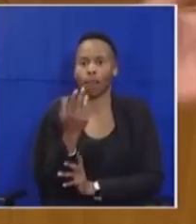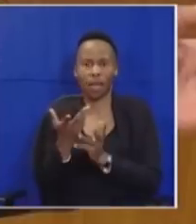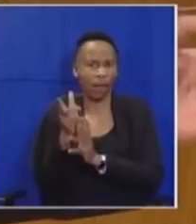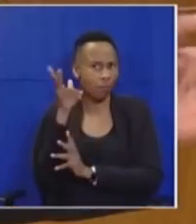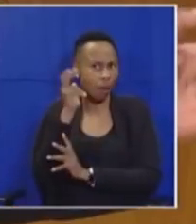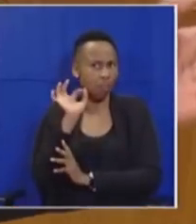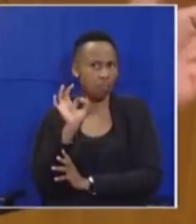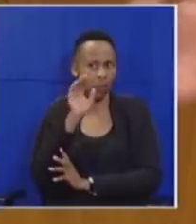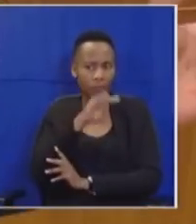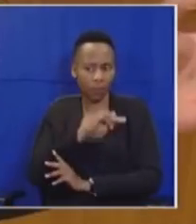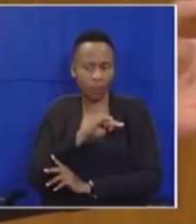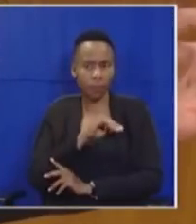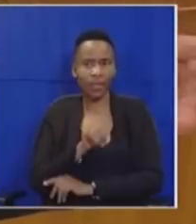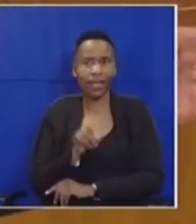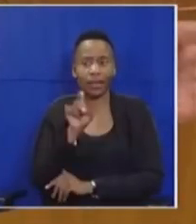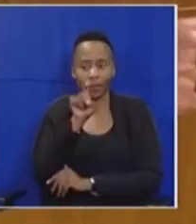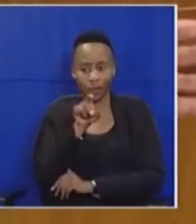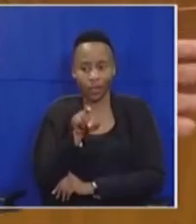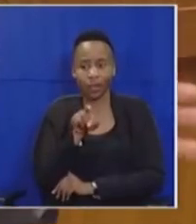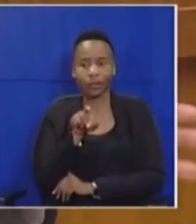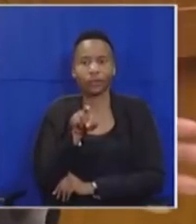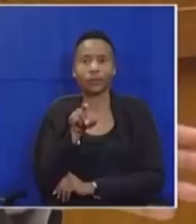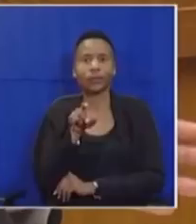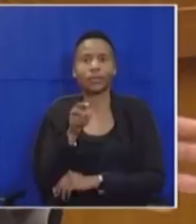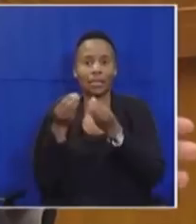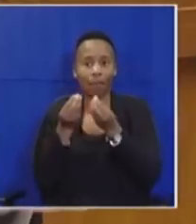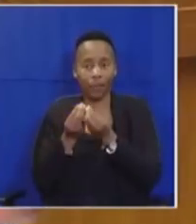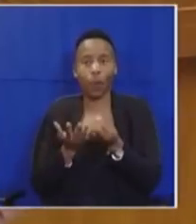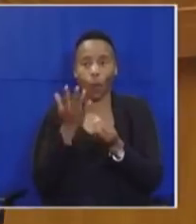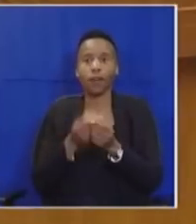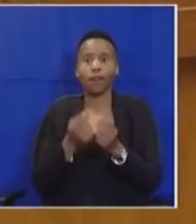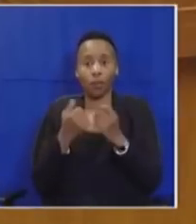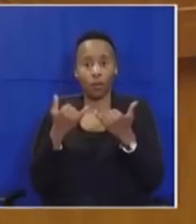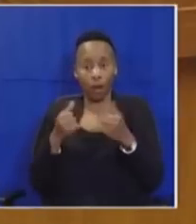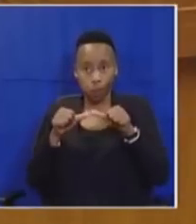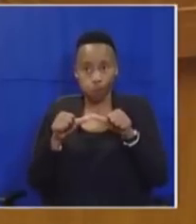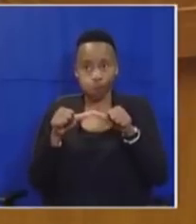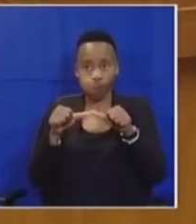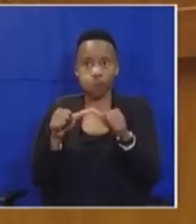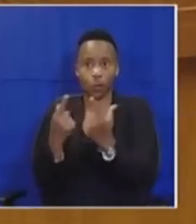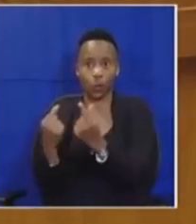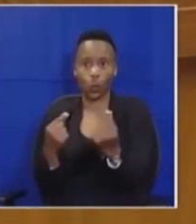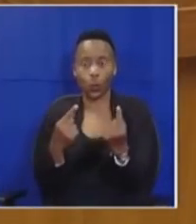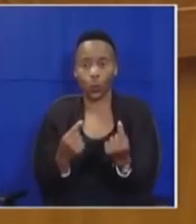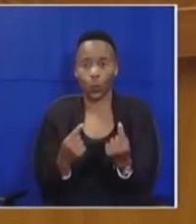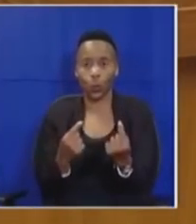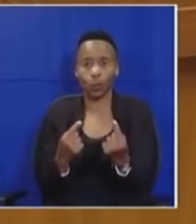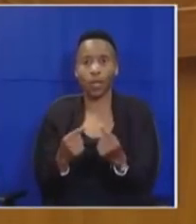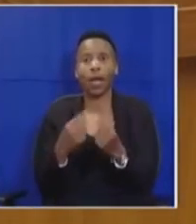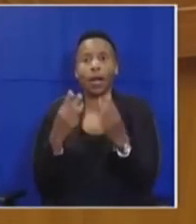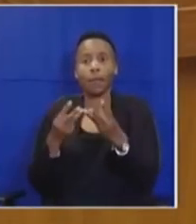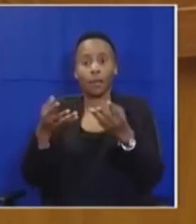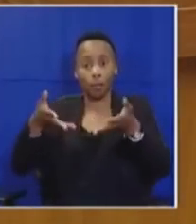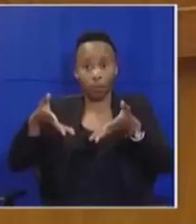And that is what we intend to continue doing. The people of our country continue to